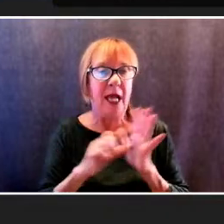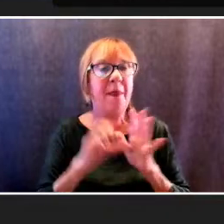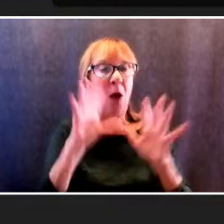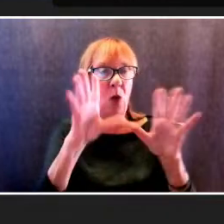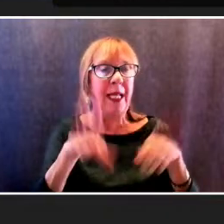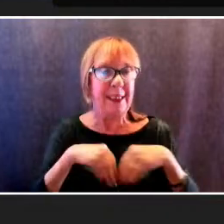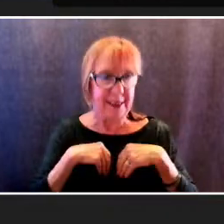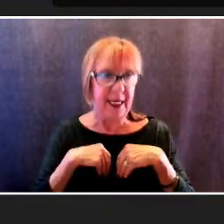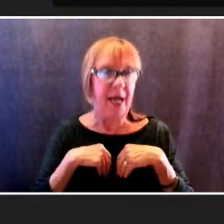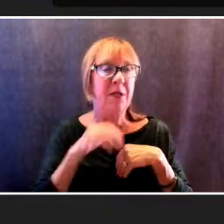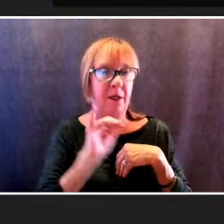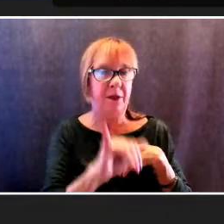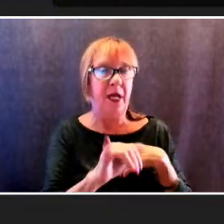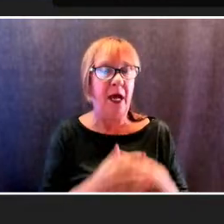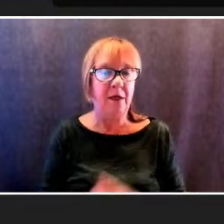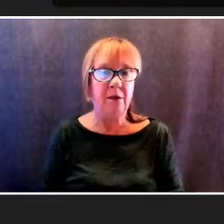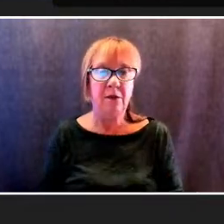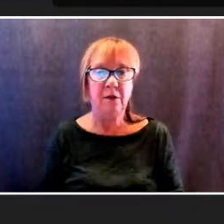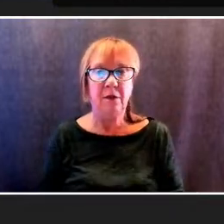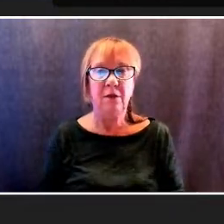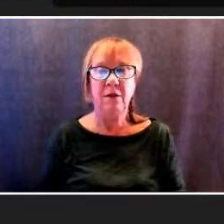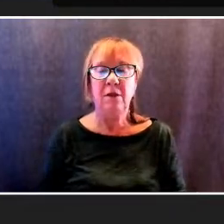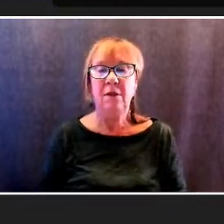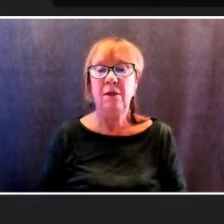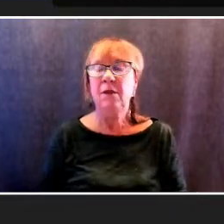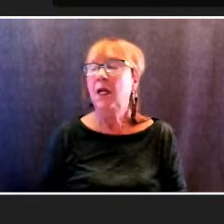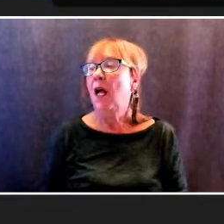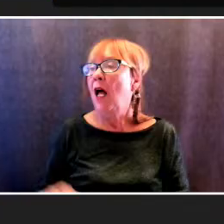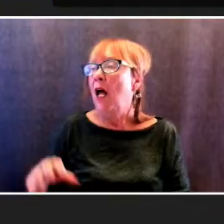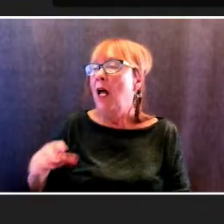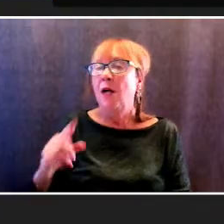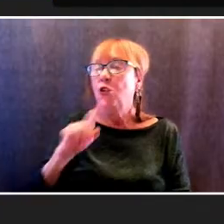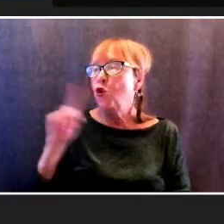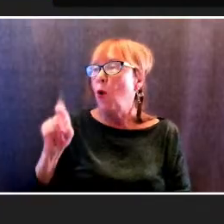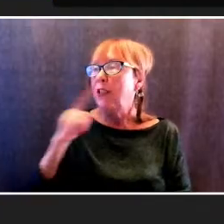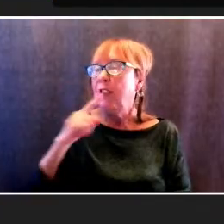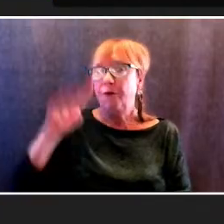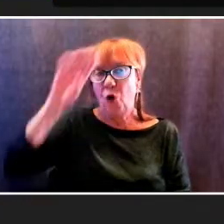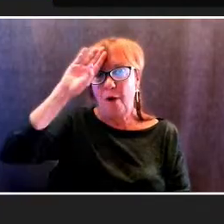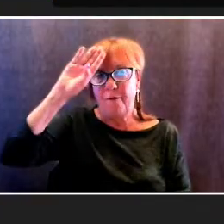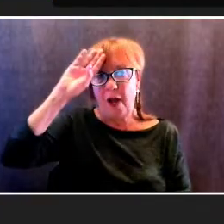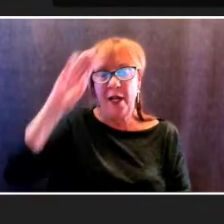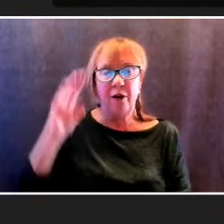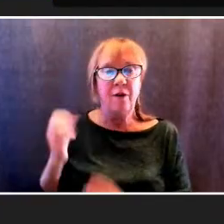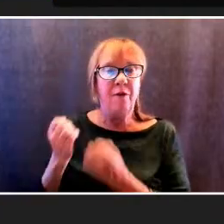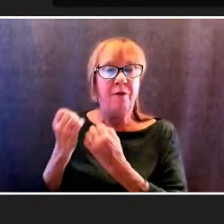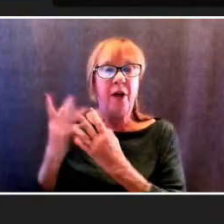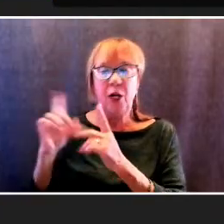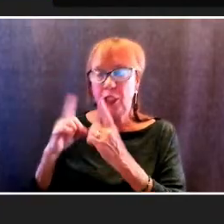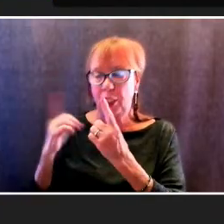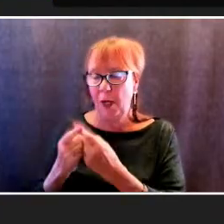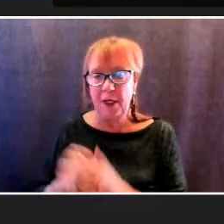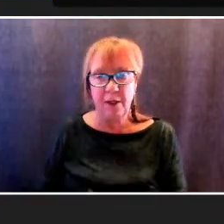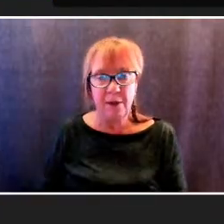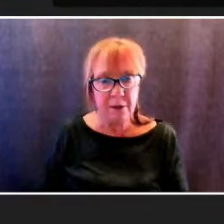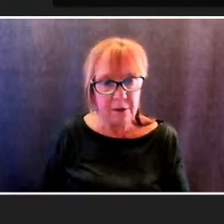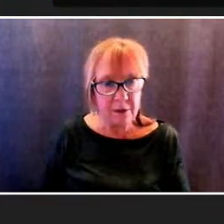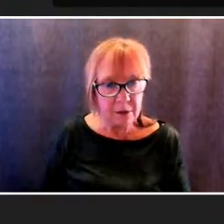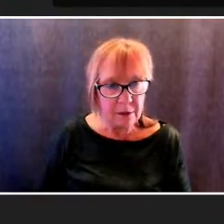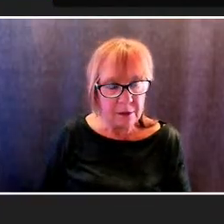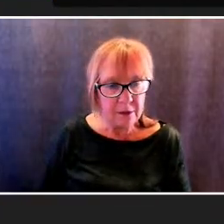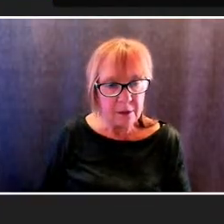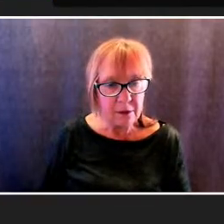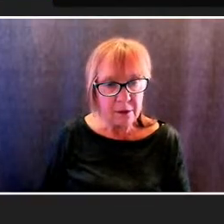Thank you. And our next question is from Marcio with the LA County Fire Department. Does Measure E exemption apply to standing structures